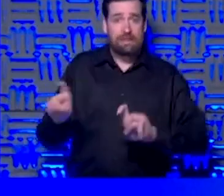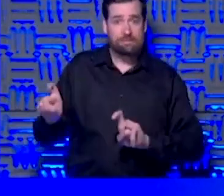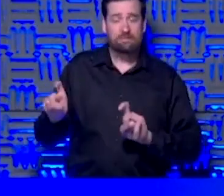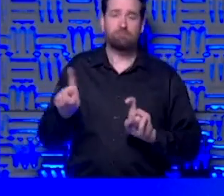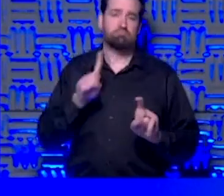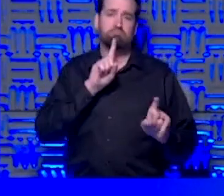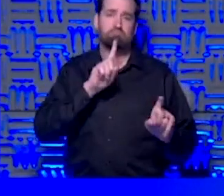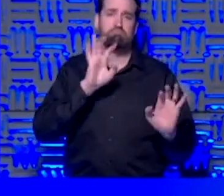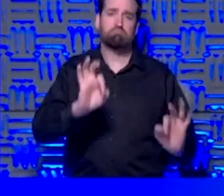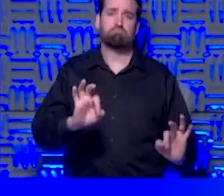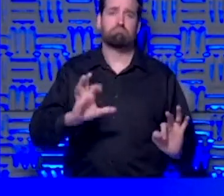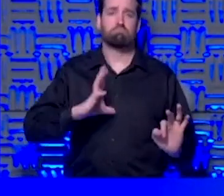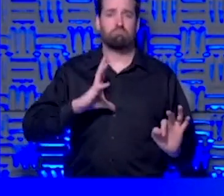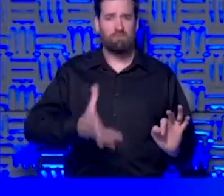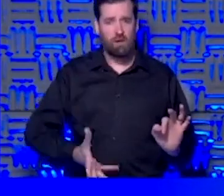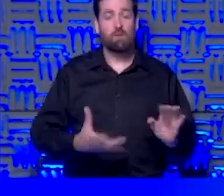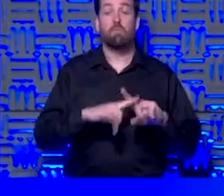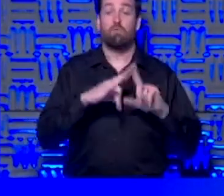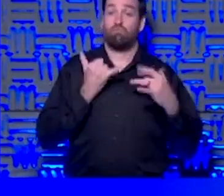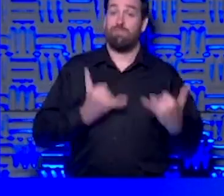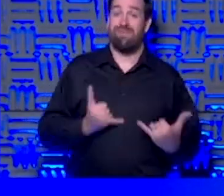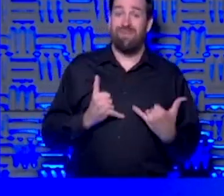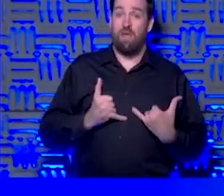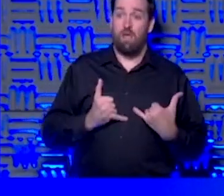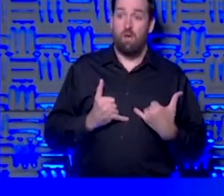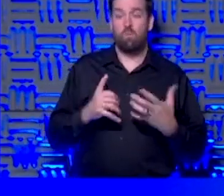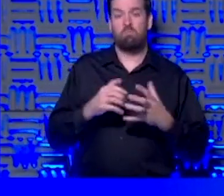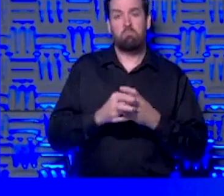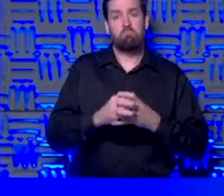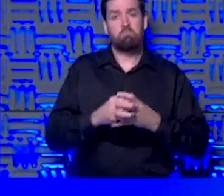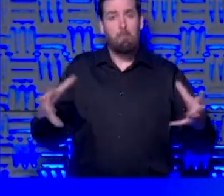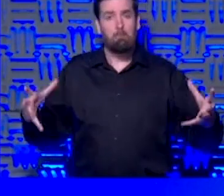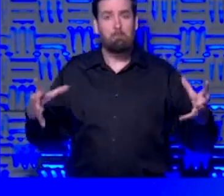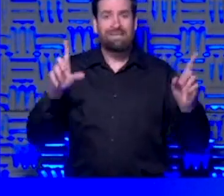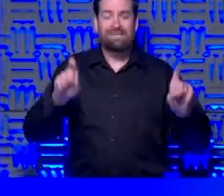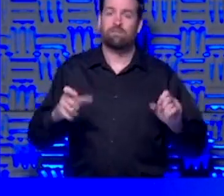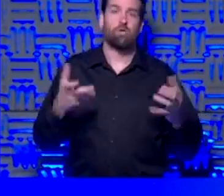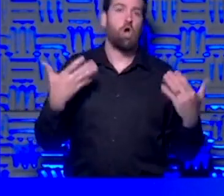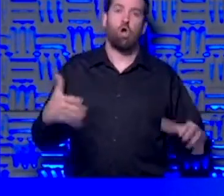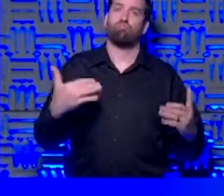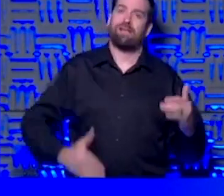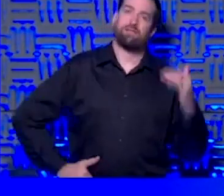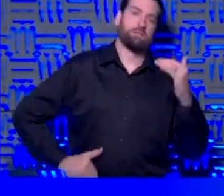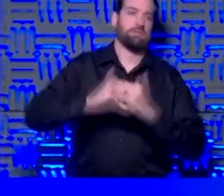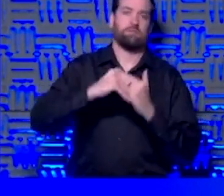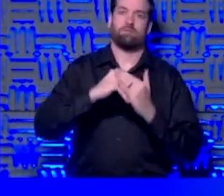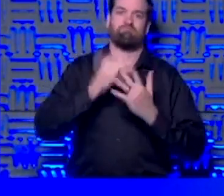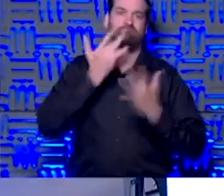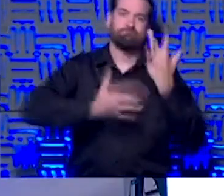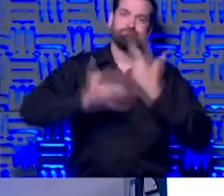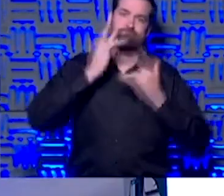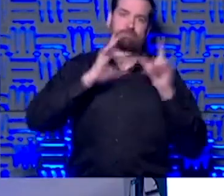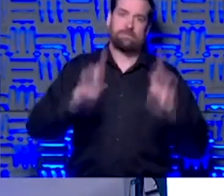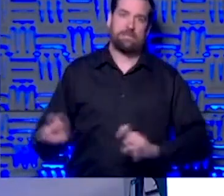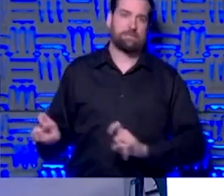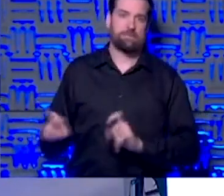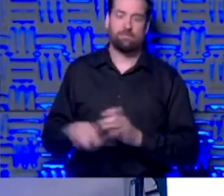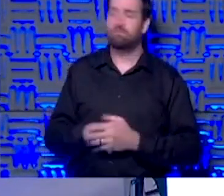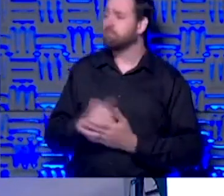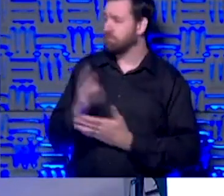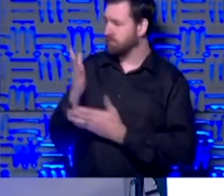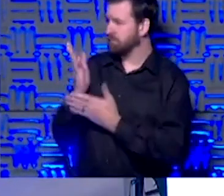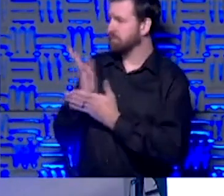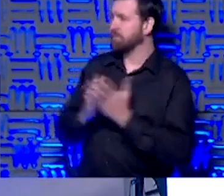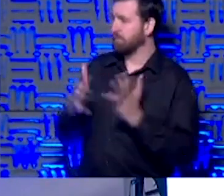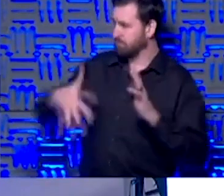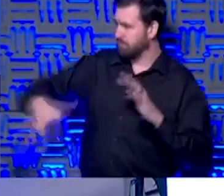with the number and the spread of the disease, certainly we are already in testing capacity crunches. Yeah, and what we know is that for some of those companies who